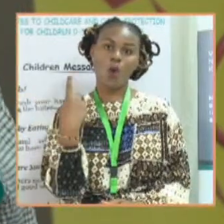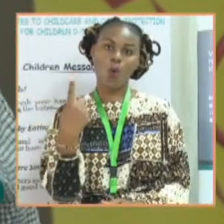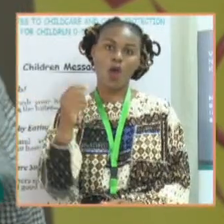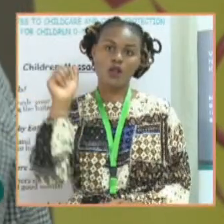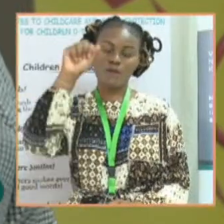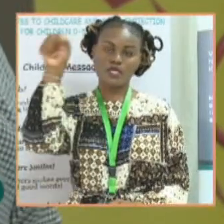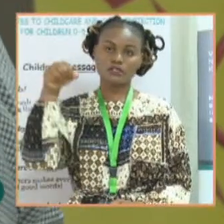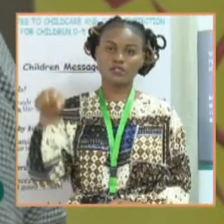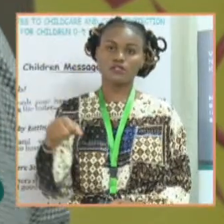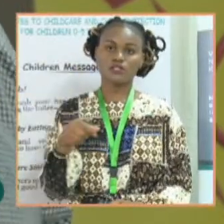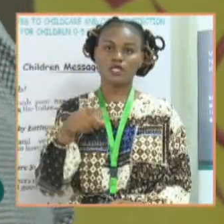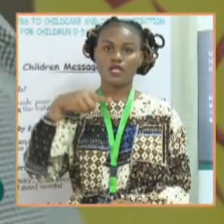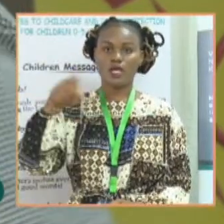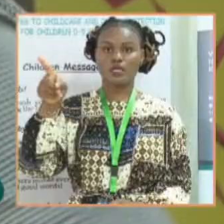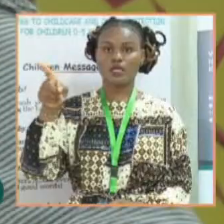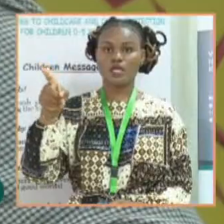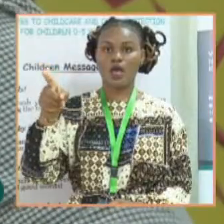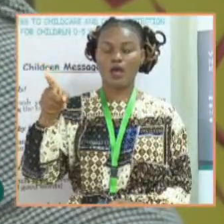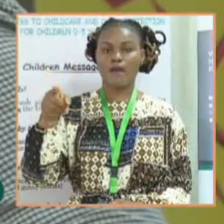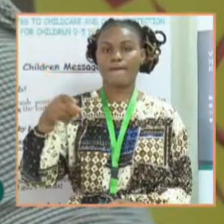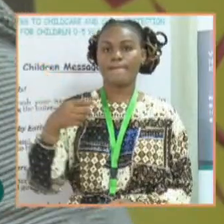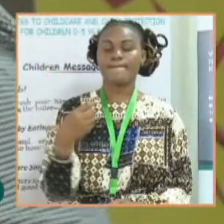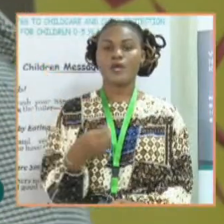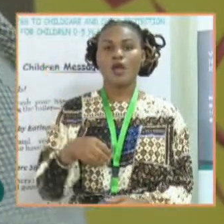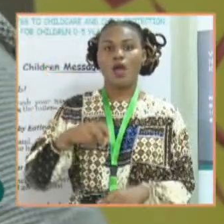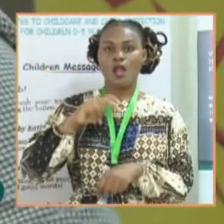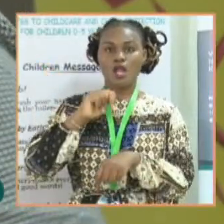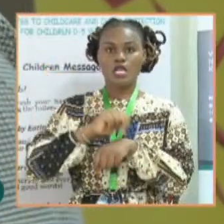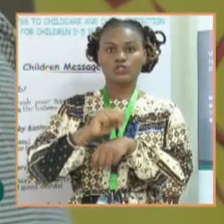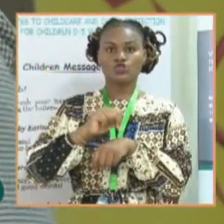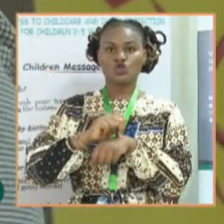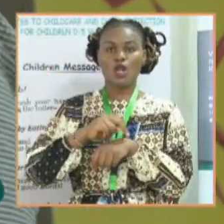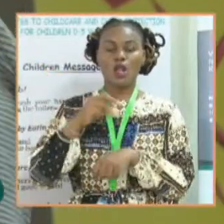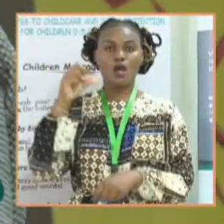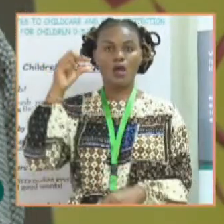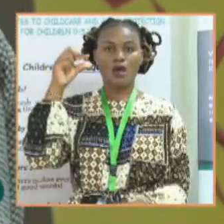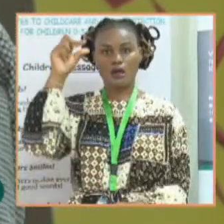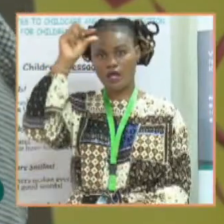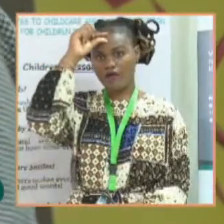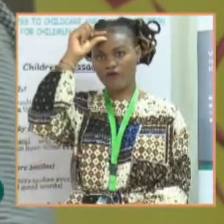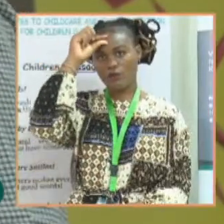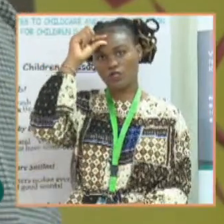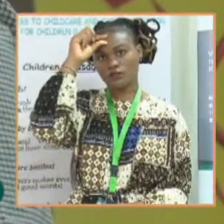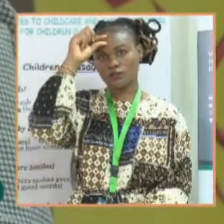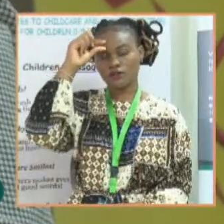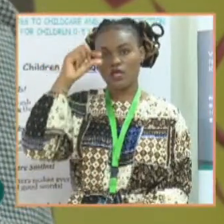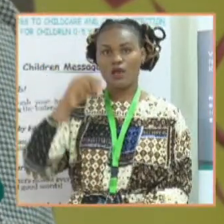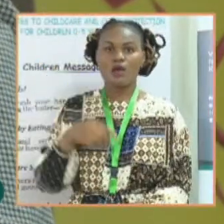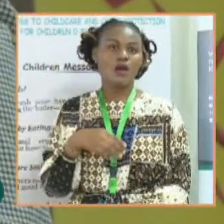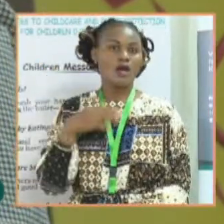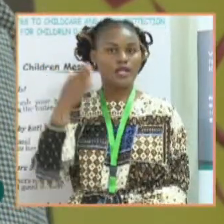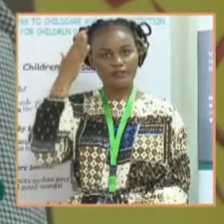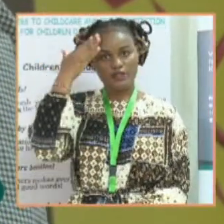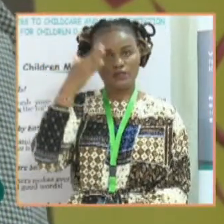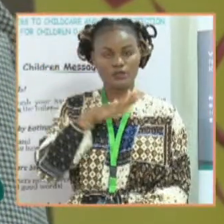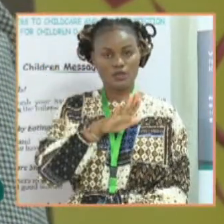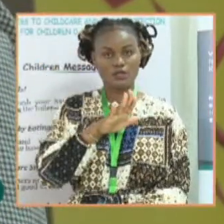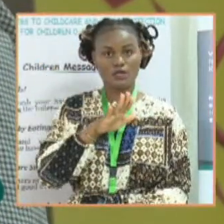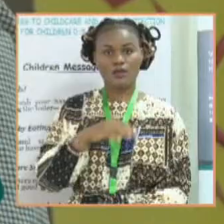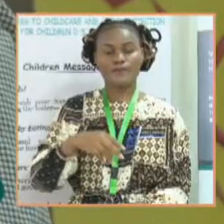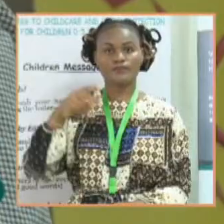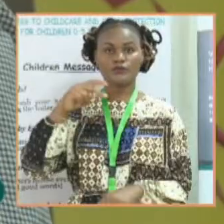government, which was 100% utilized. I think at the national level, what is important is